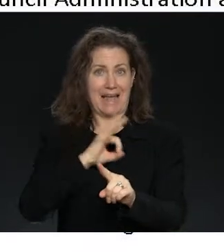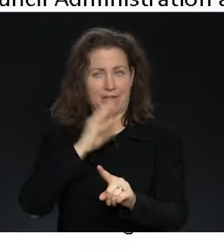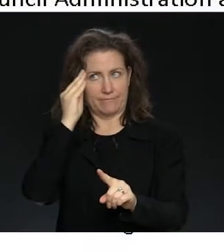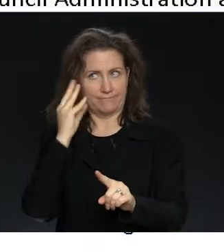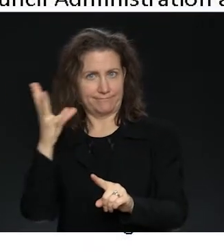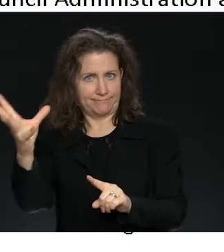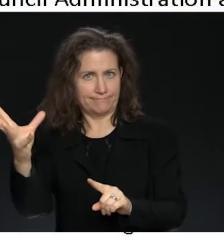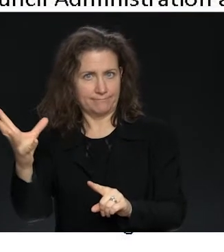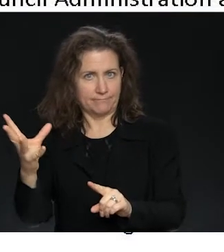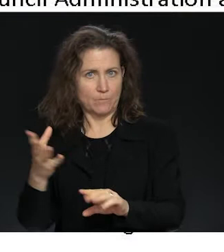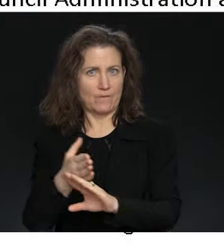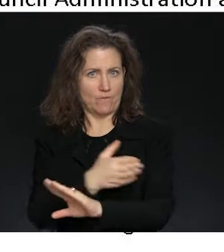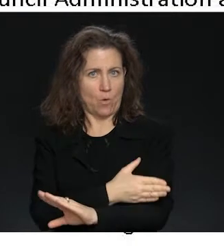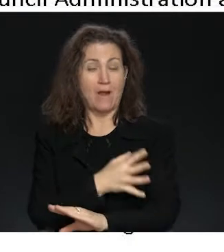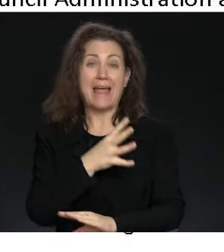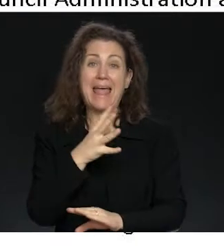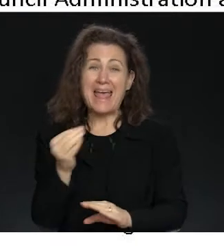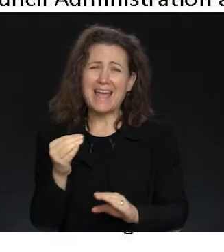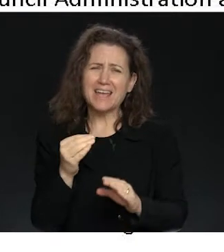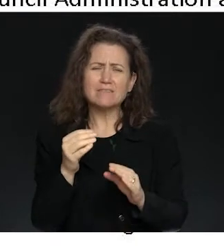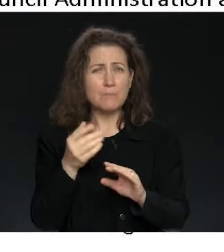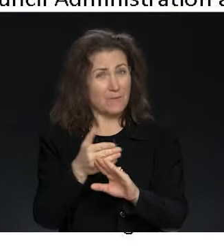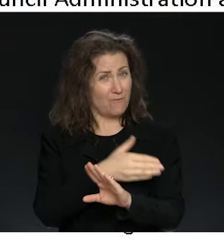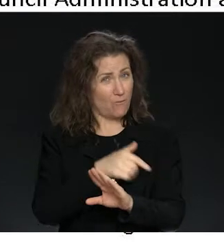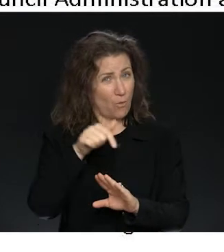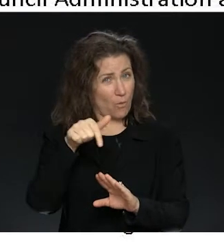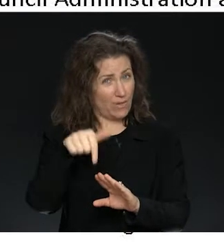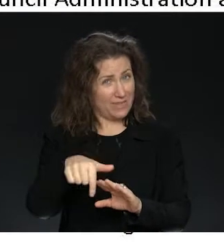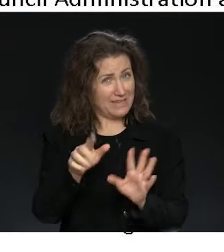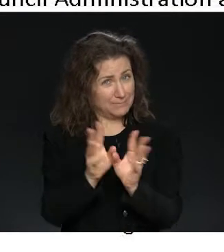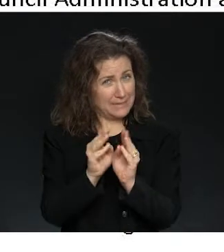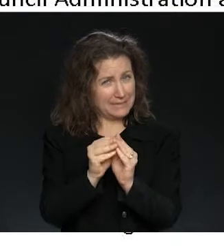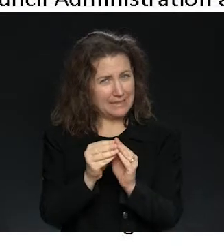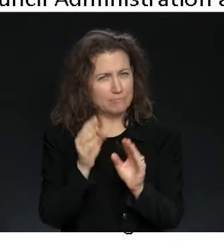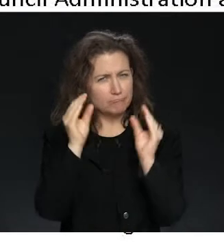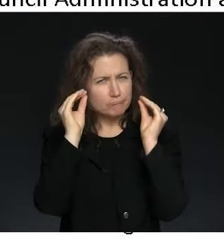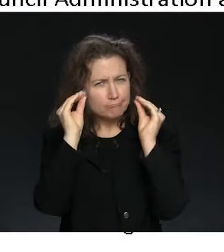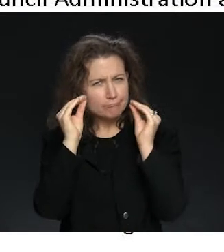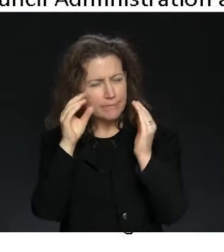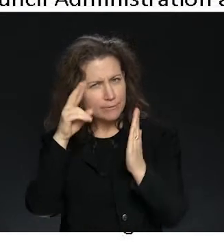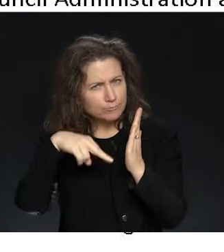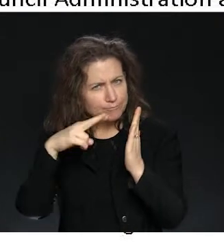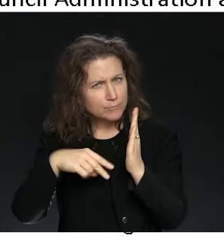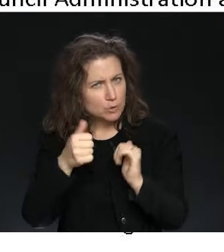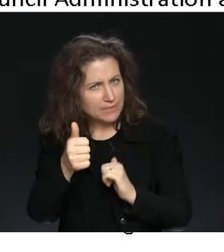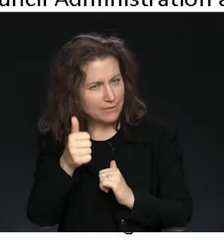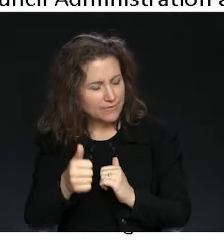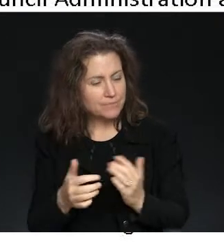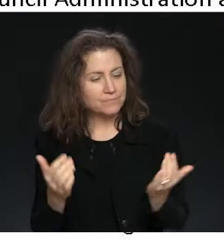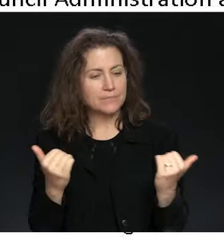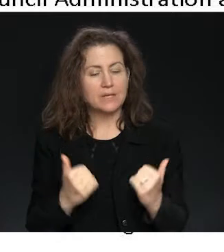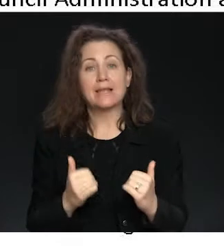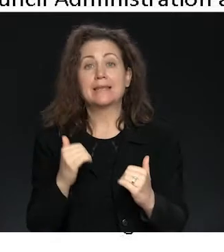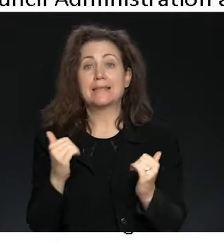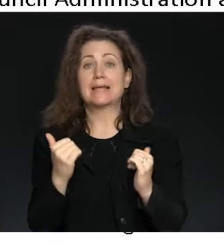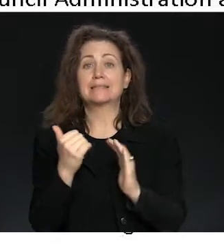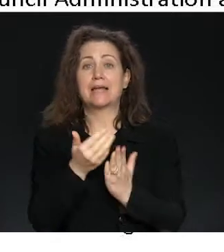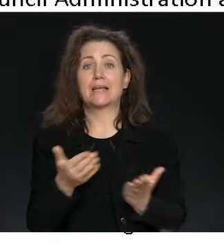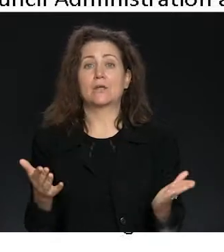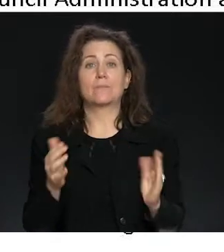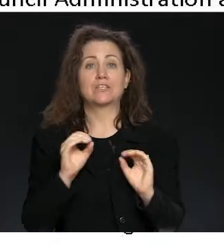presentation. Item number 6 on the agenda is a no action item. This will be a presentation on the